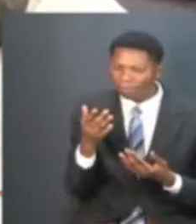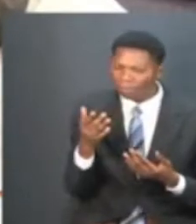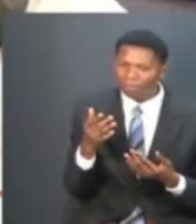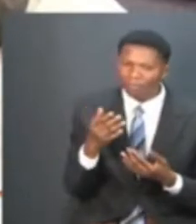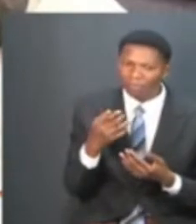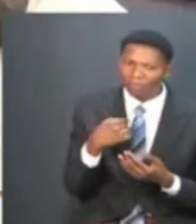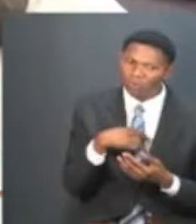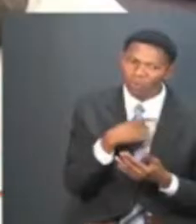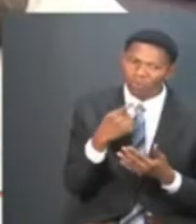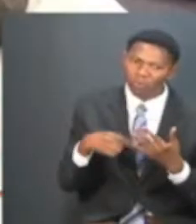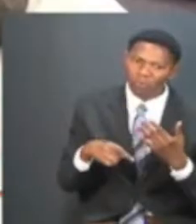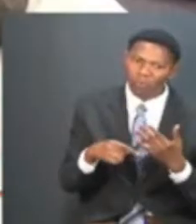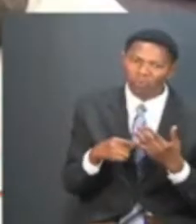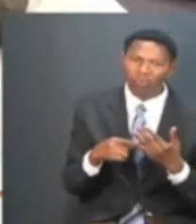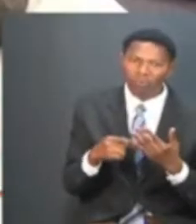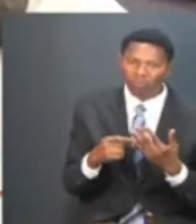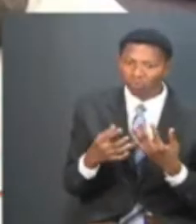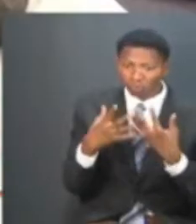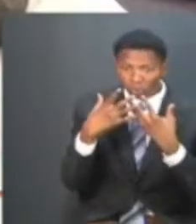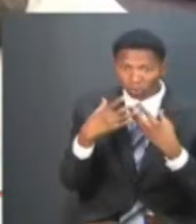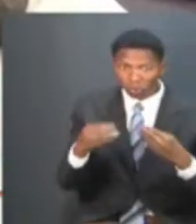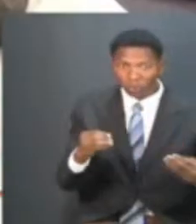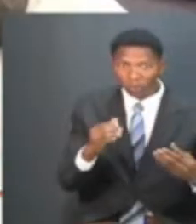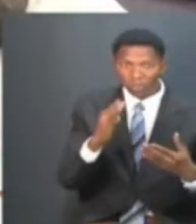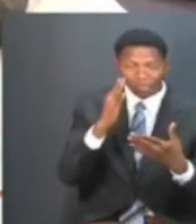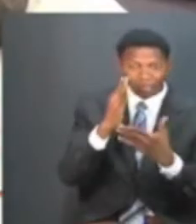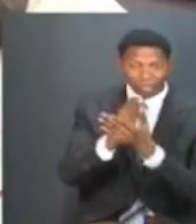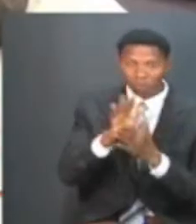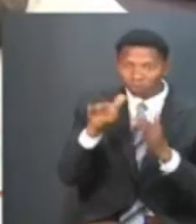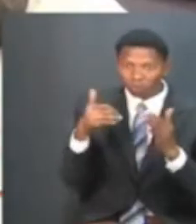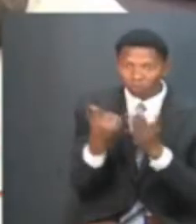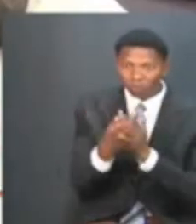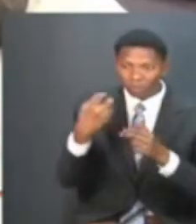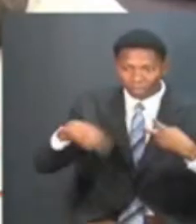the lines and draw the curtains on these concerns.